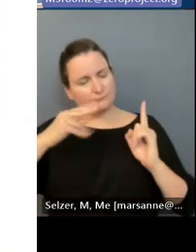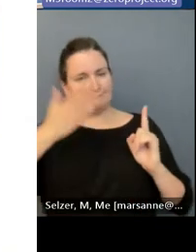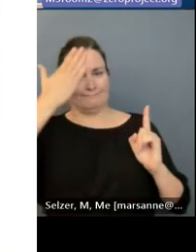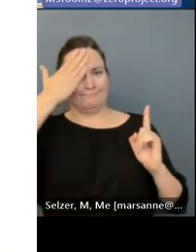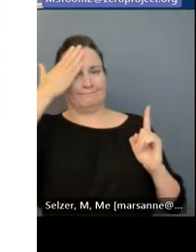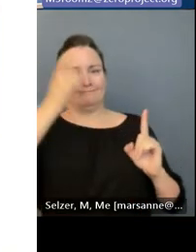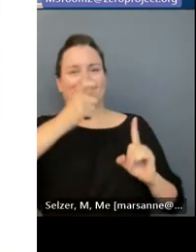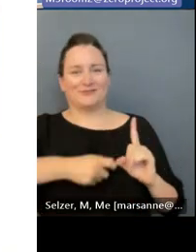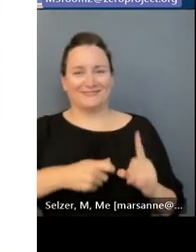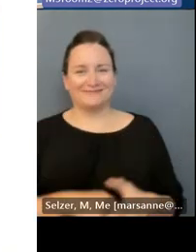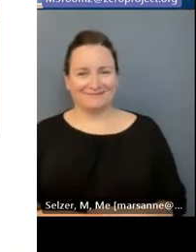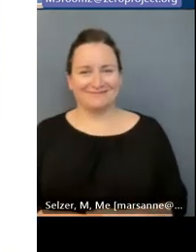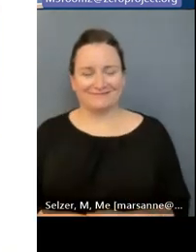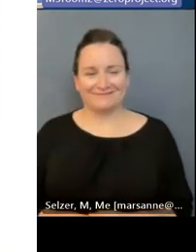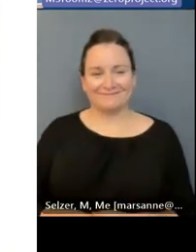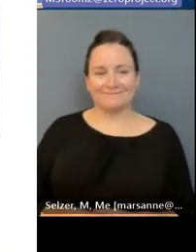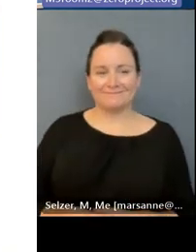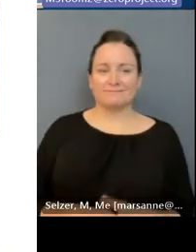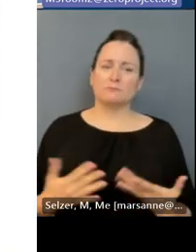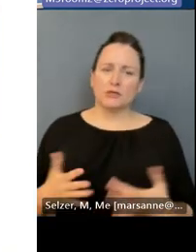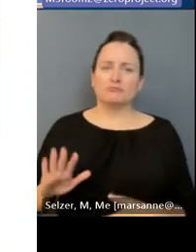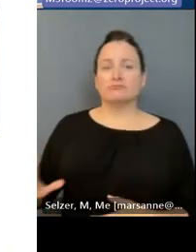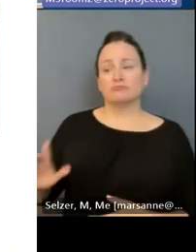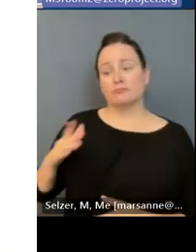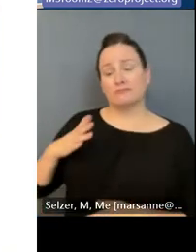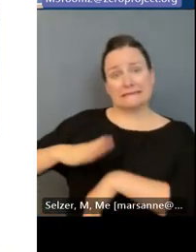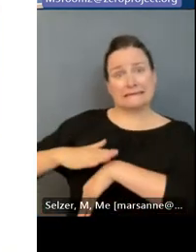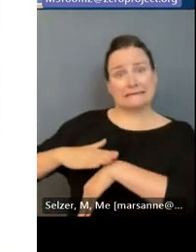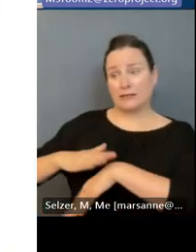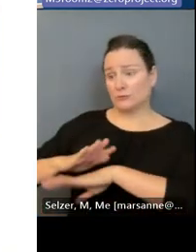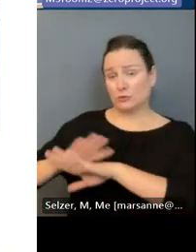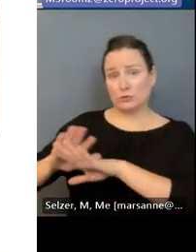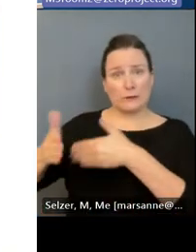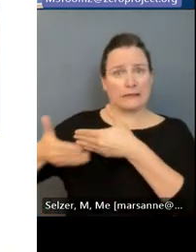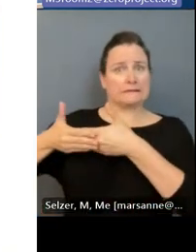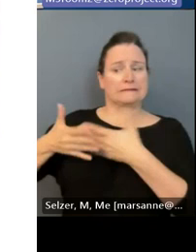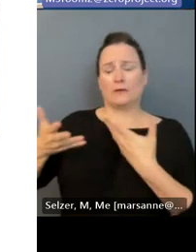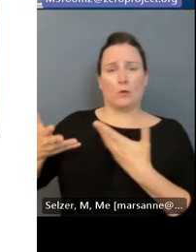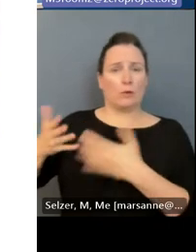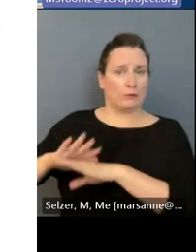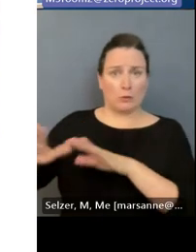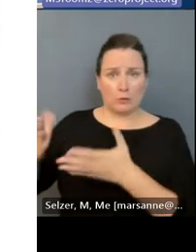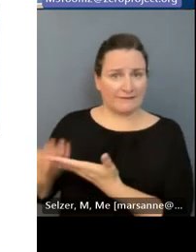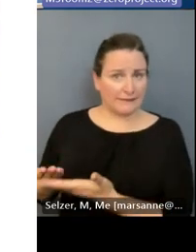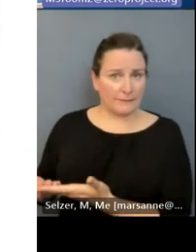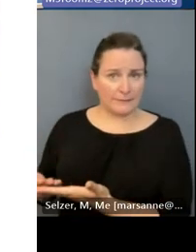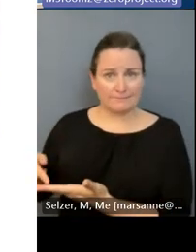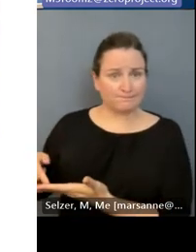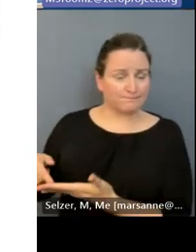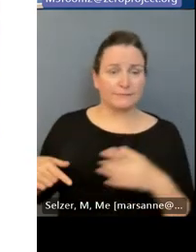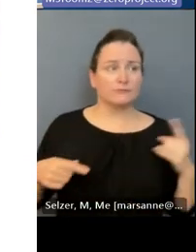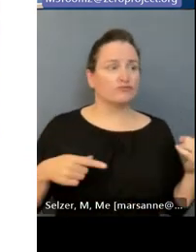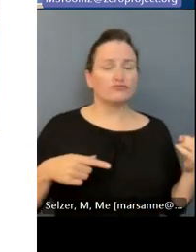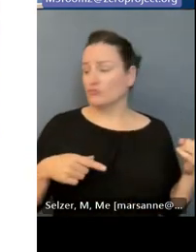there's flexibility of appointments. If the parent or the child is available at from 6 to 7 p.m., we give them that